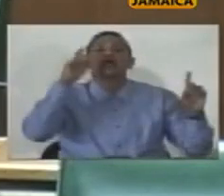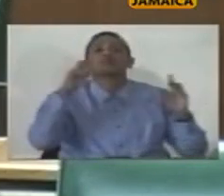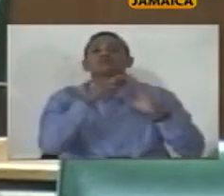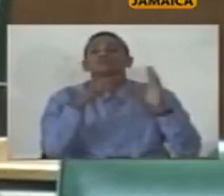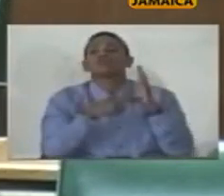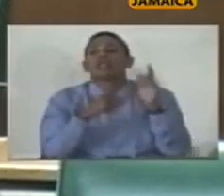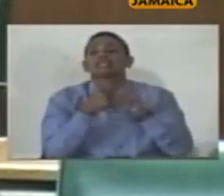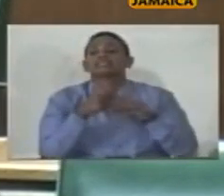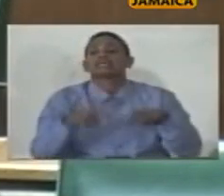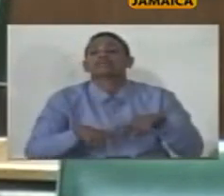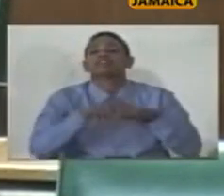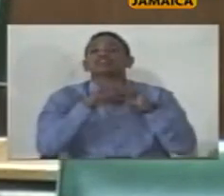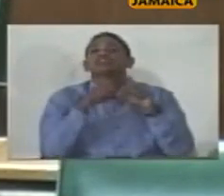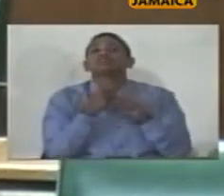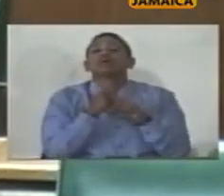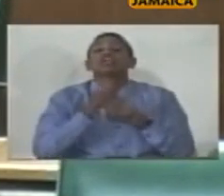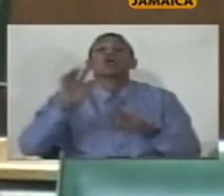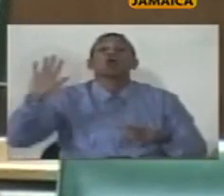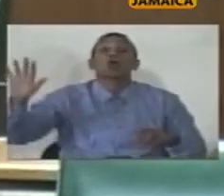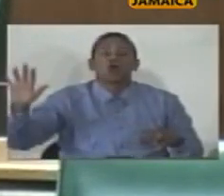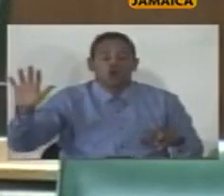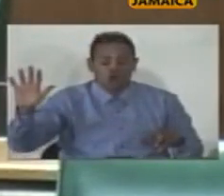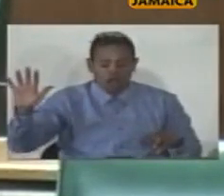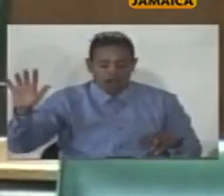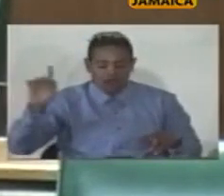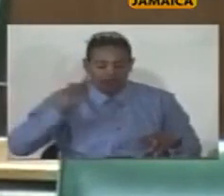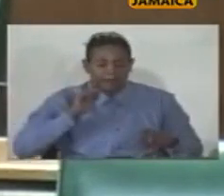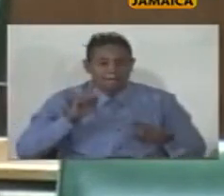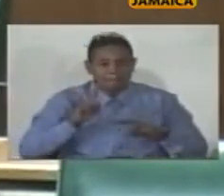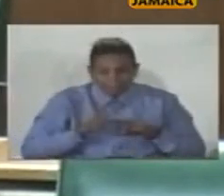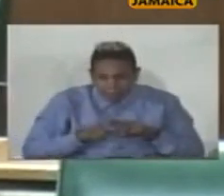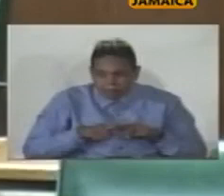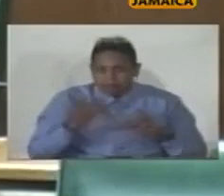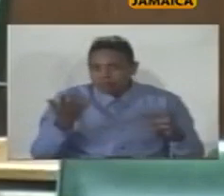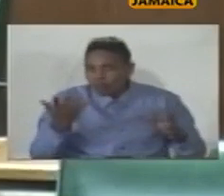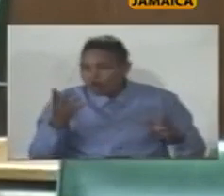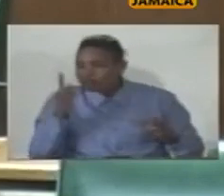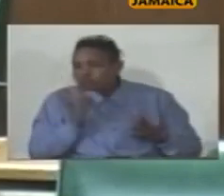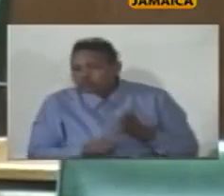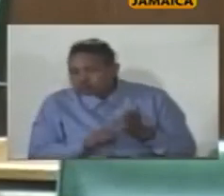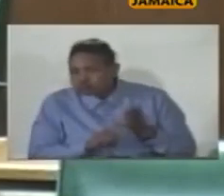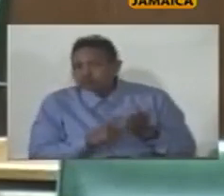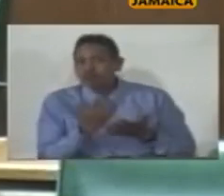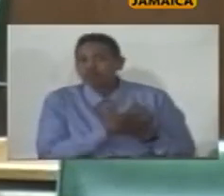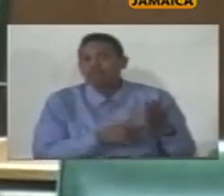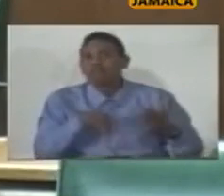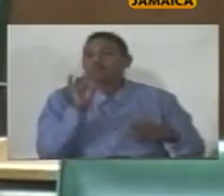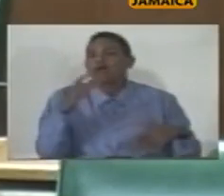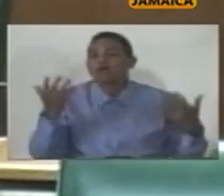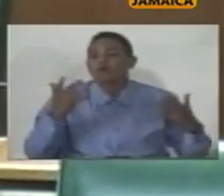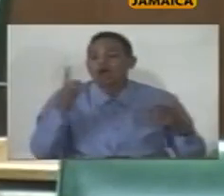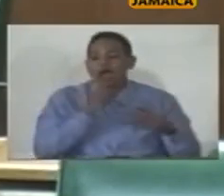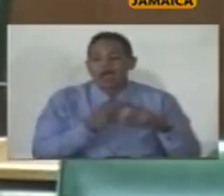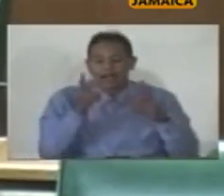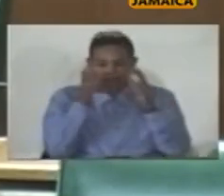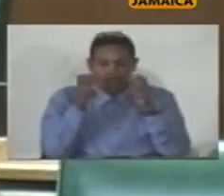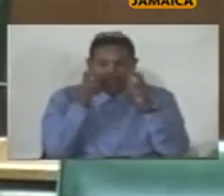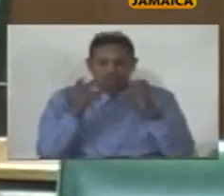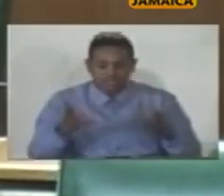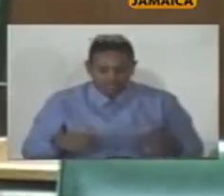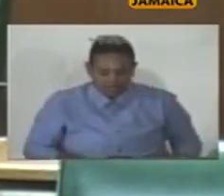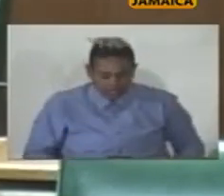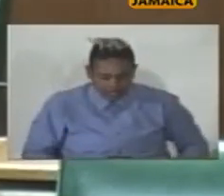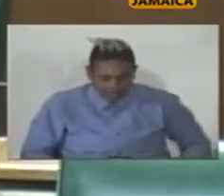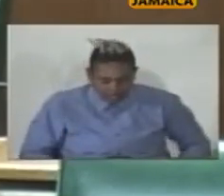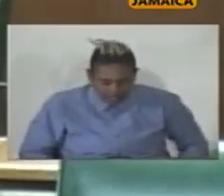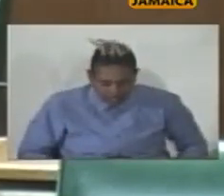regulations, suspending her pending the conclusion of the investigation and hearing.